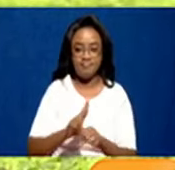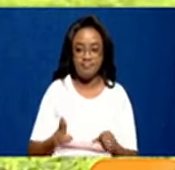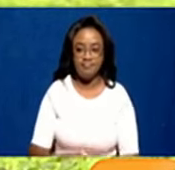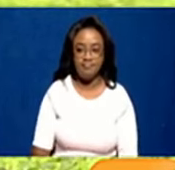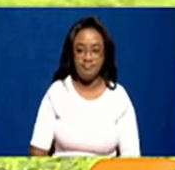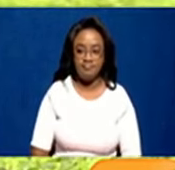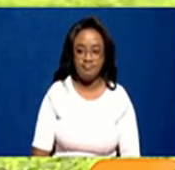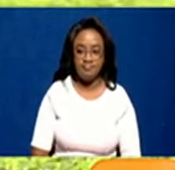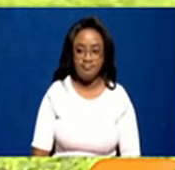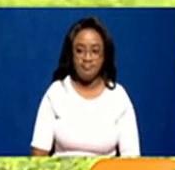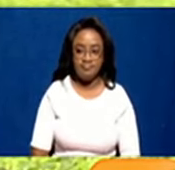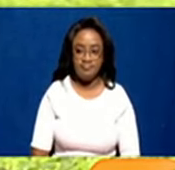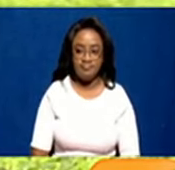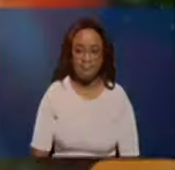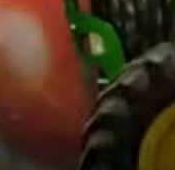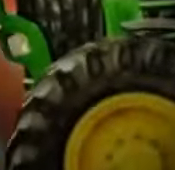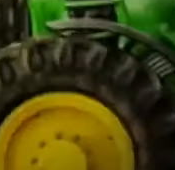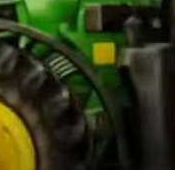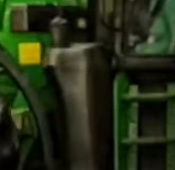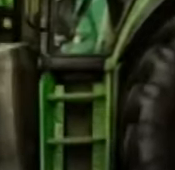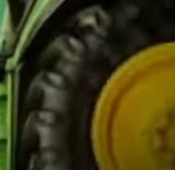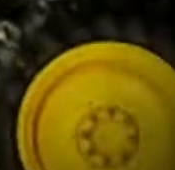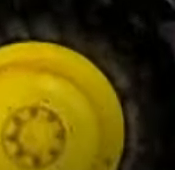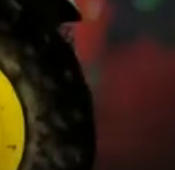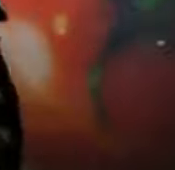Dennis Otieno, Smart Farm.